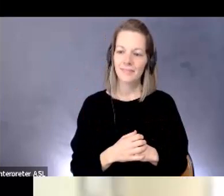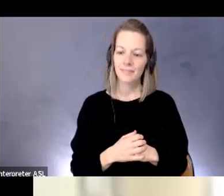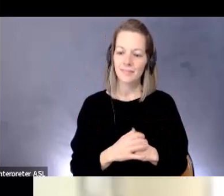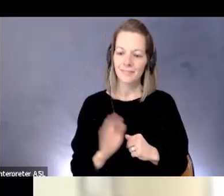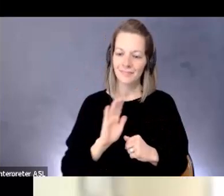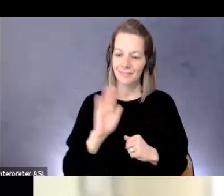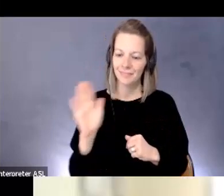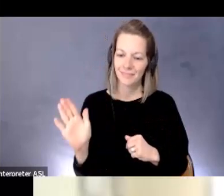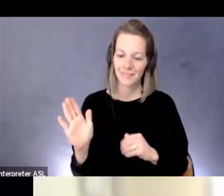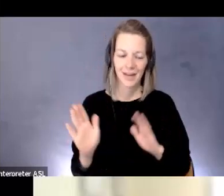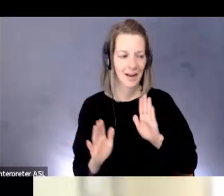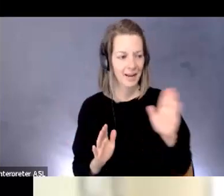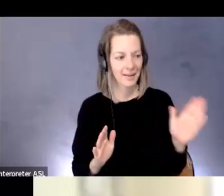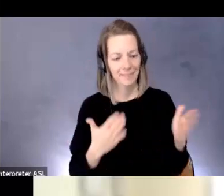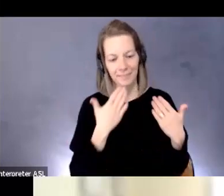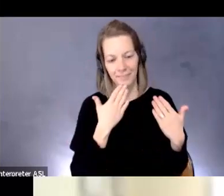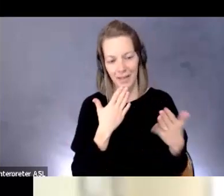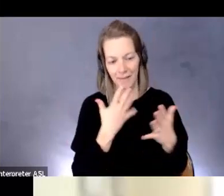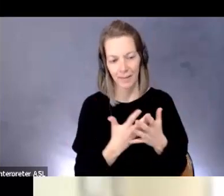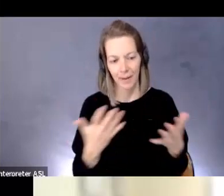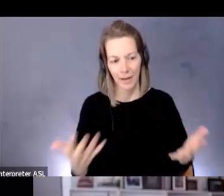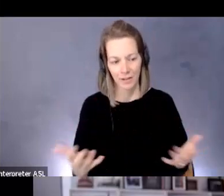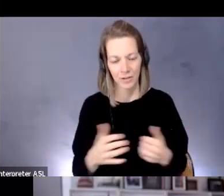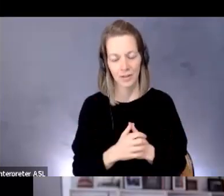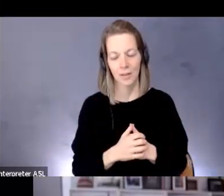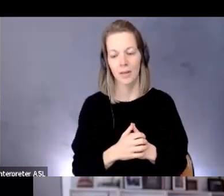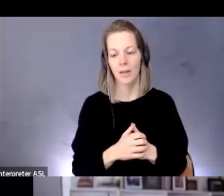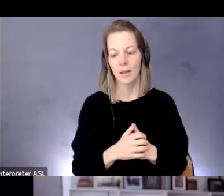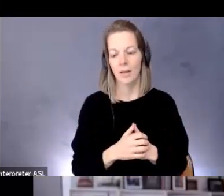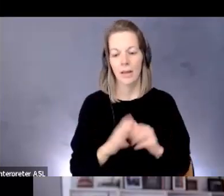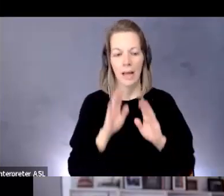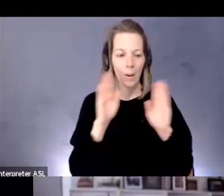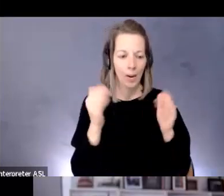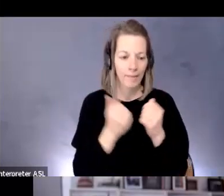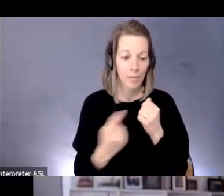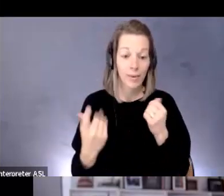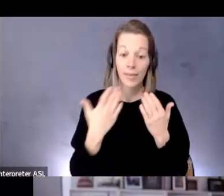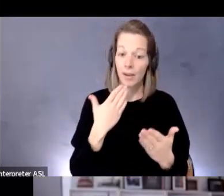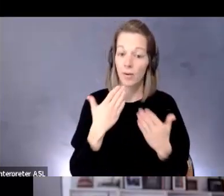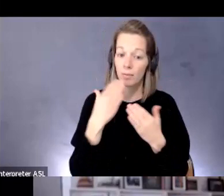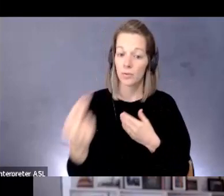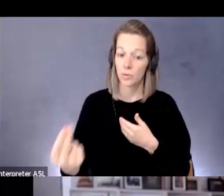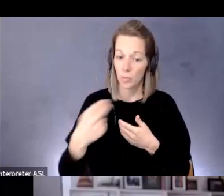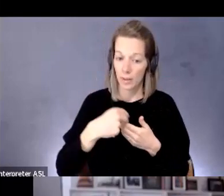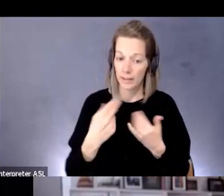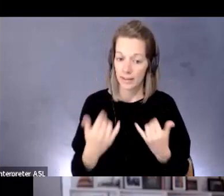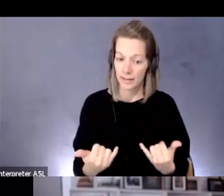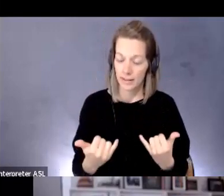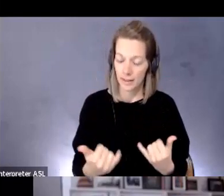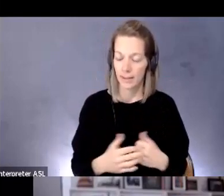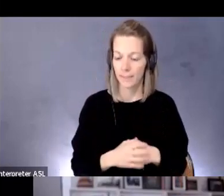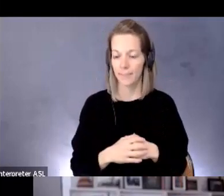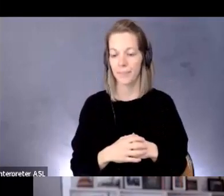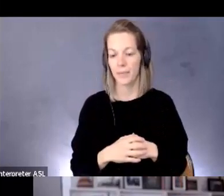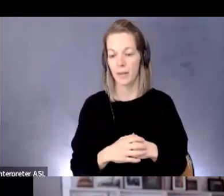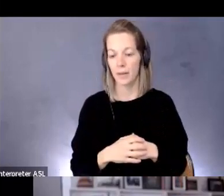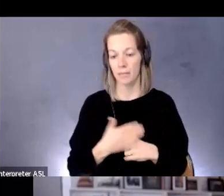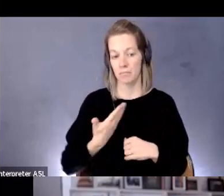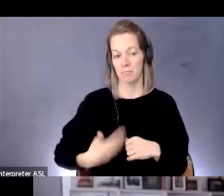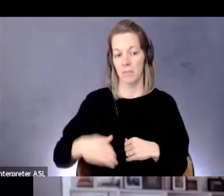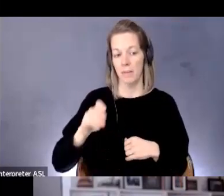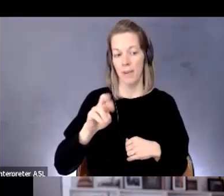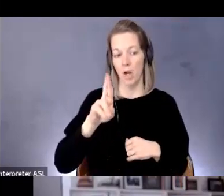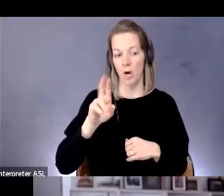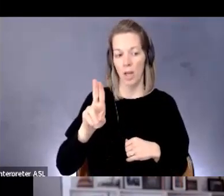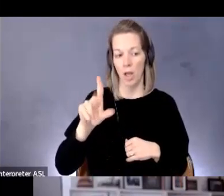Hi. Hi. Thank Welcome. you very much, Tana. And hi, everybody. And thank you for joining us today. My name is Mary